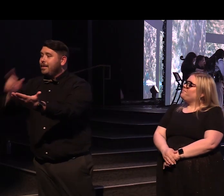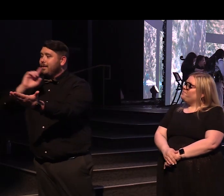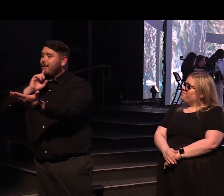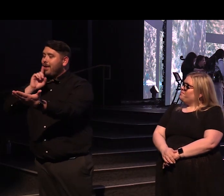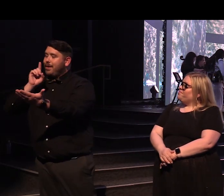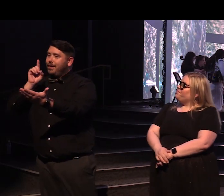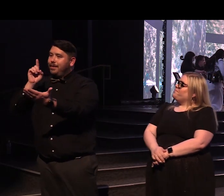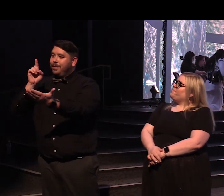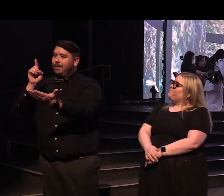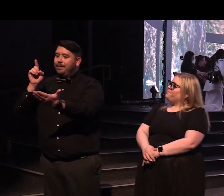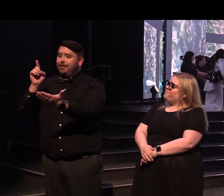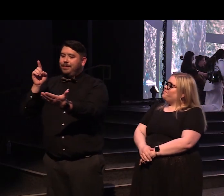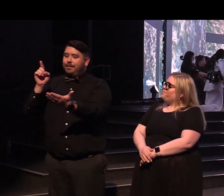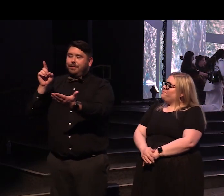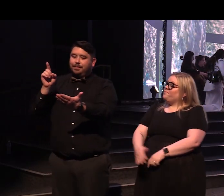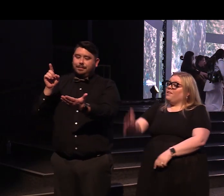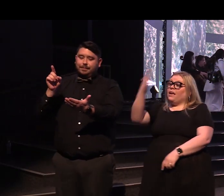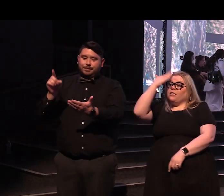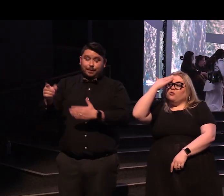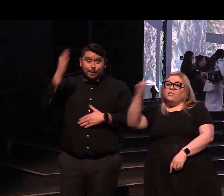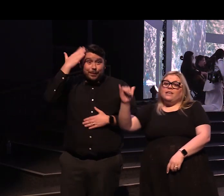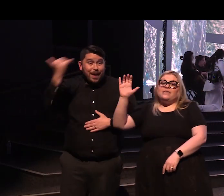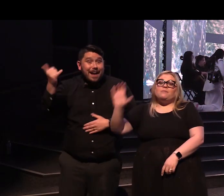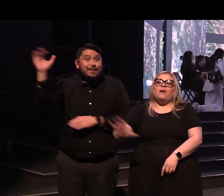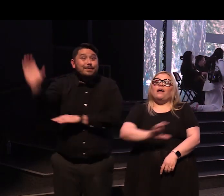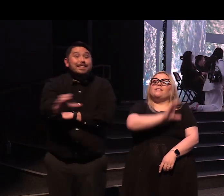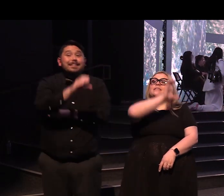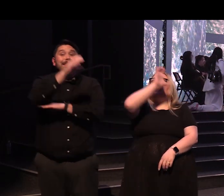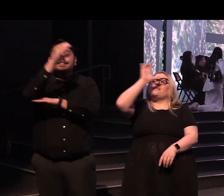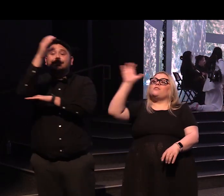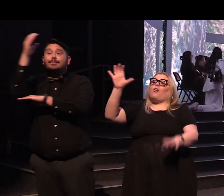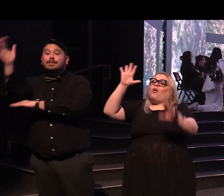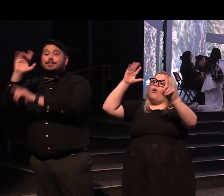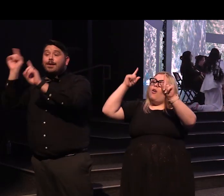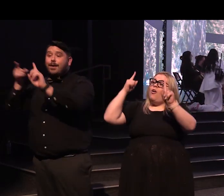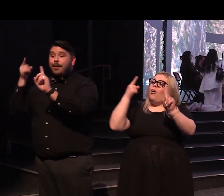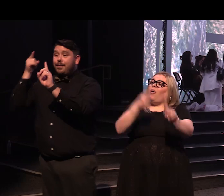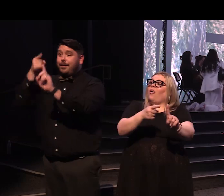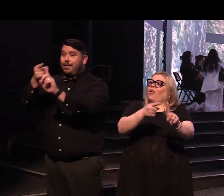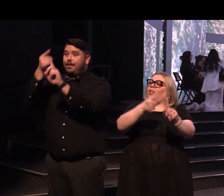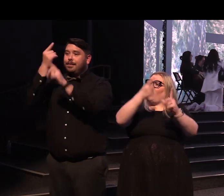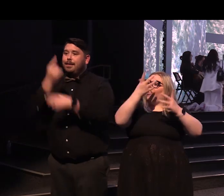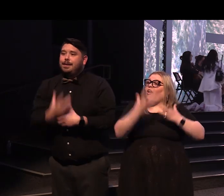wherever you are. This Christmas is